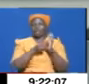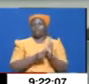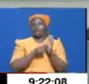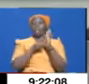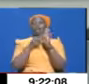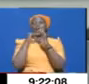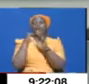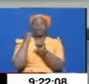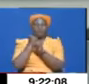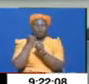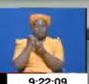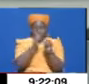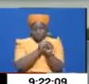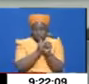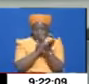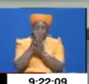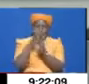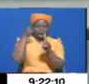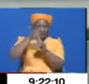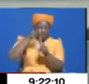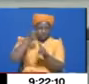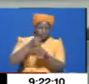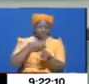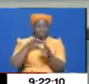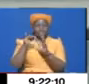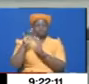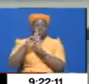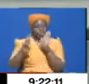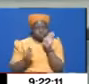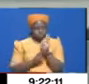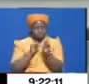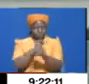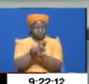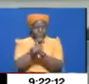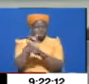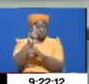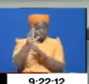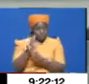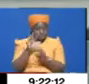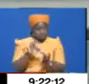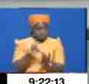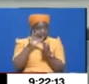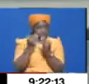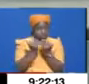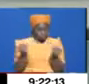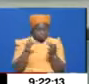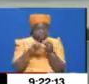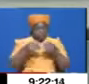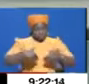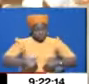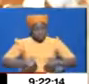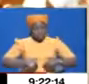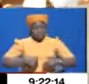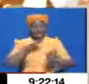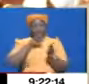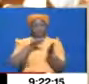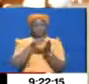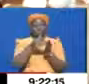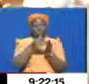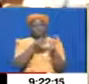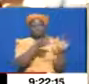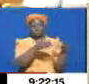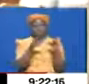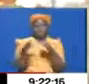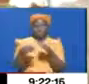and regulation to protect consumers, especially children, the youth, and vulnerable communities.